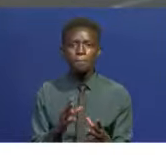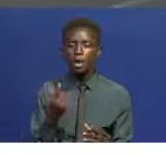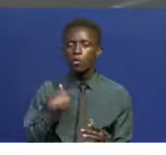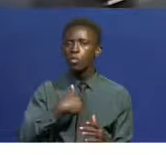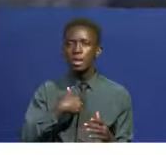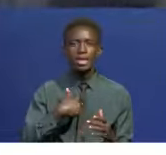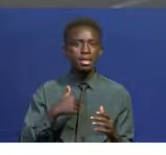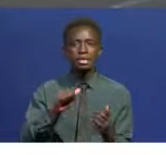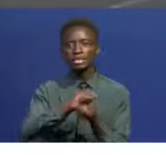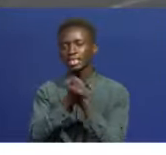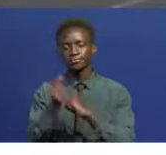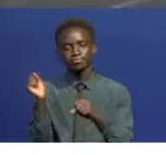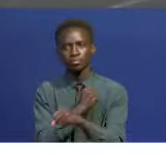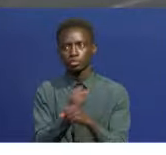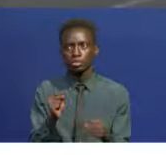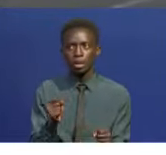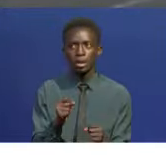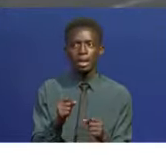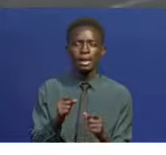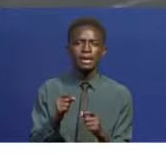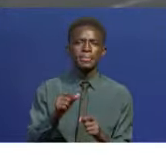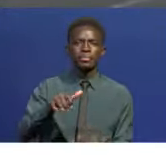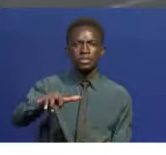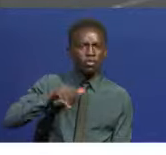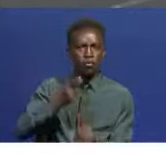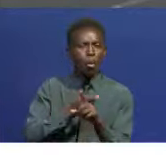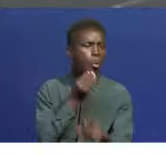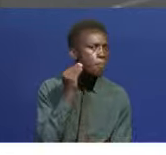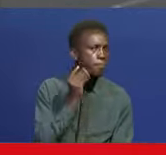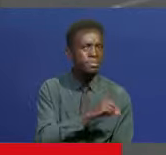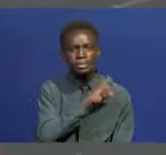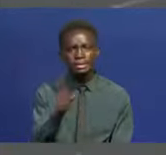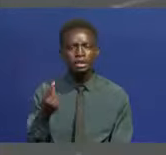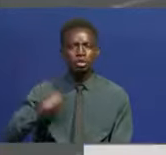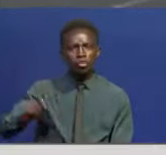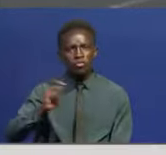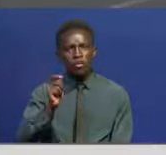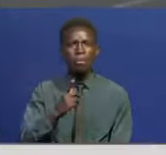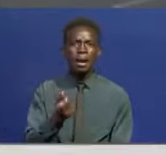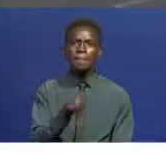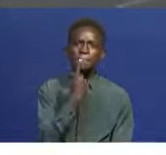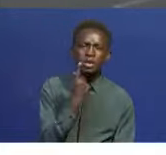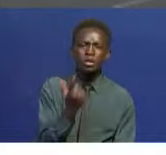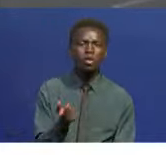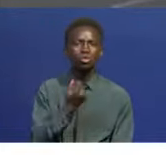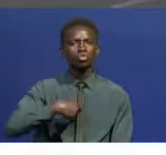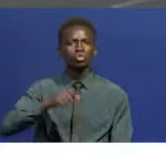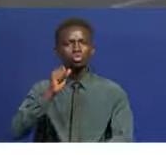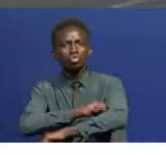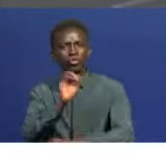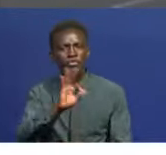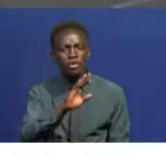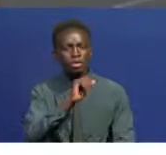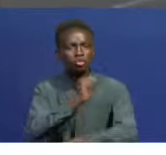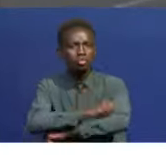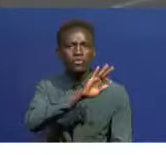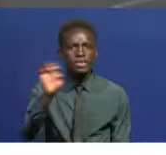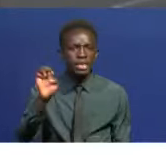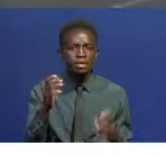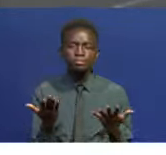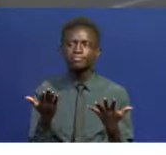himself, mambo ya transport from home to duty, uniform, you know, and the medical, school fees, and so forth.